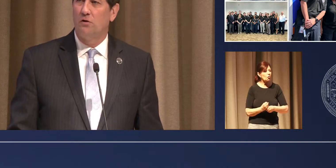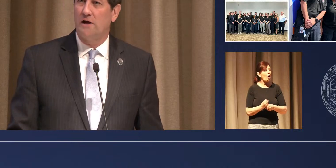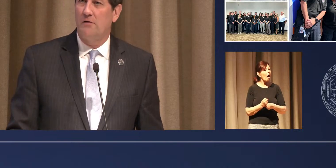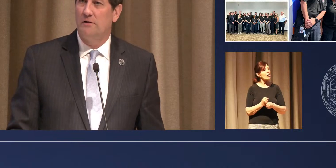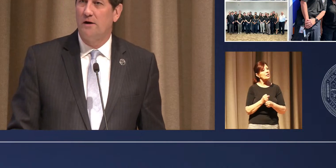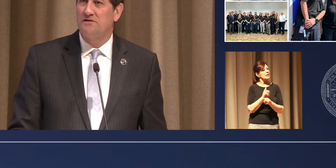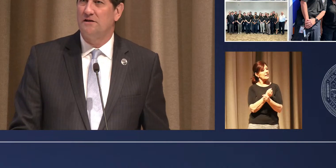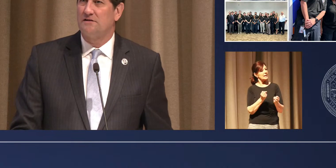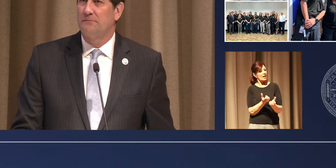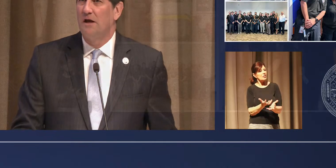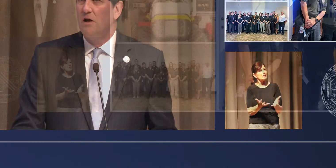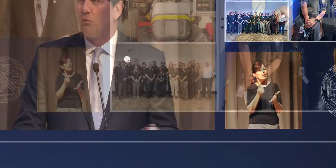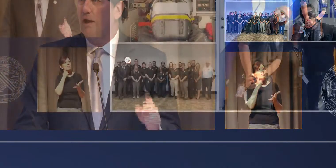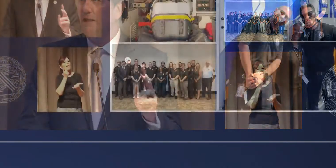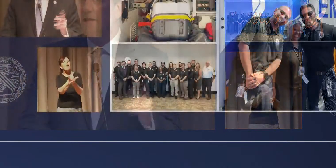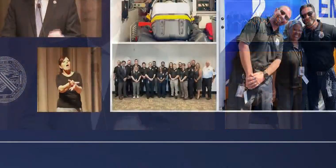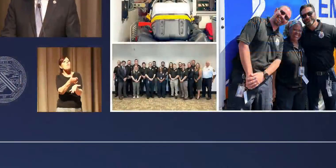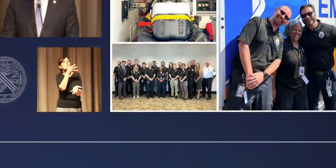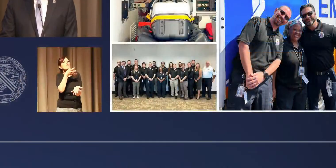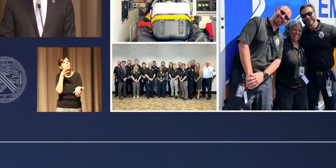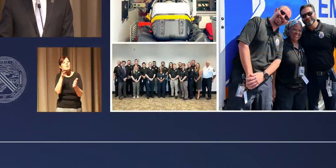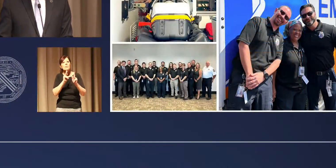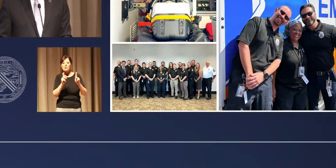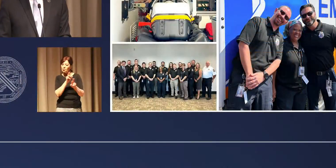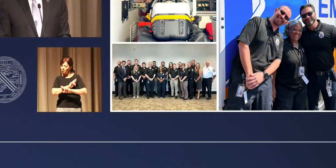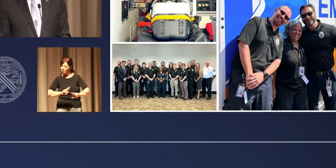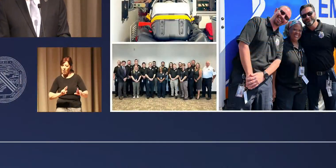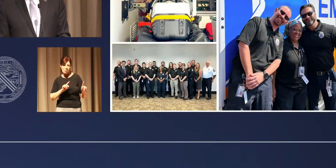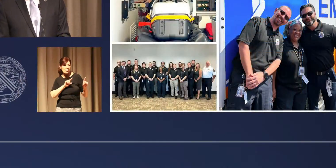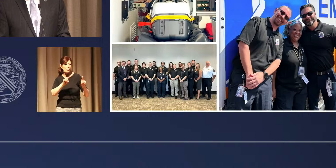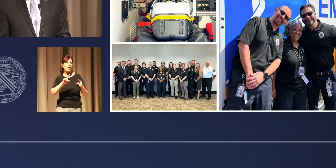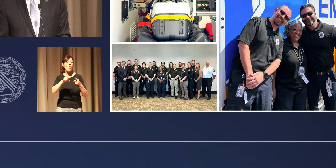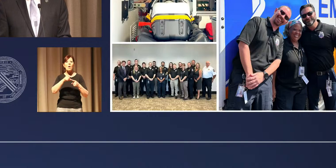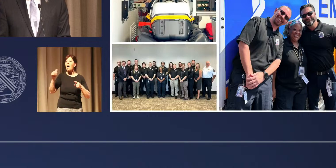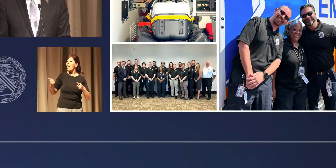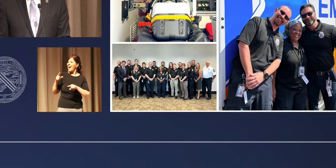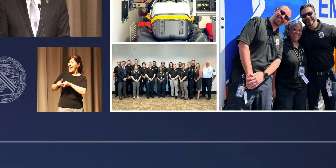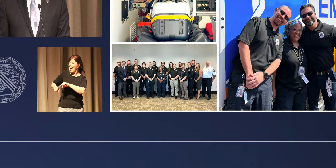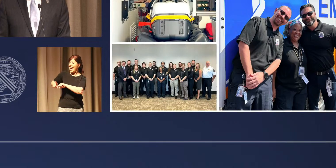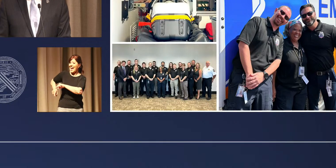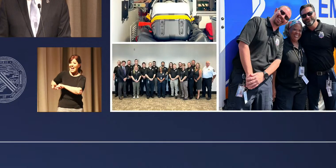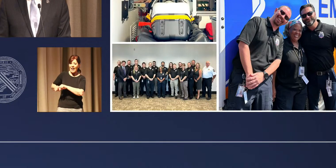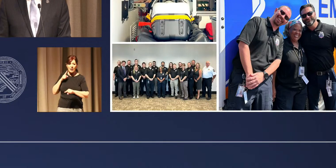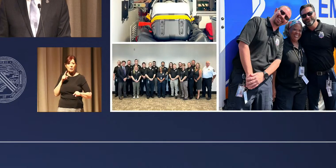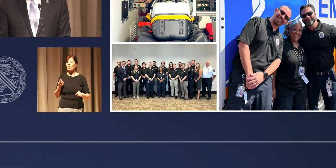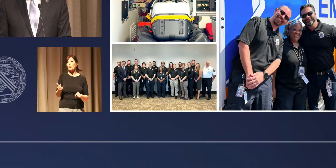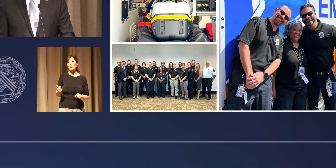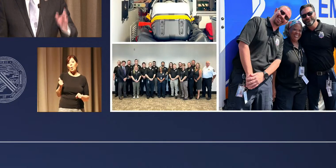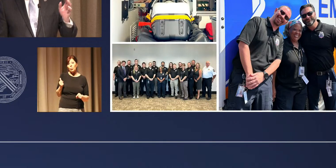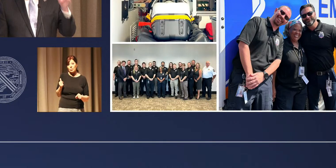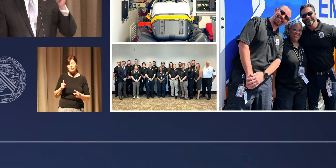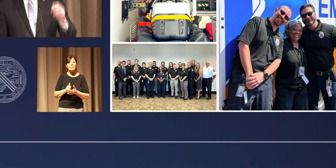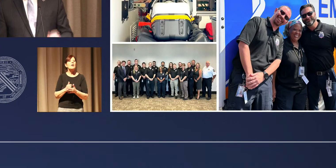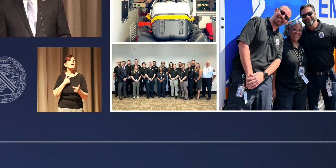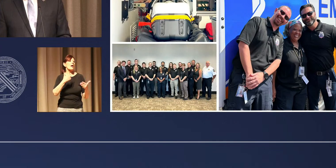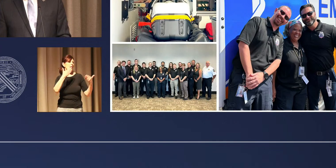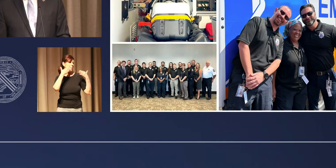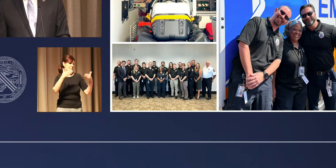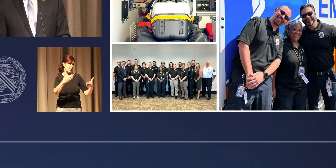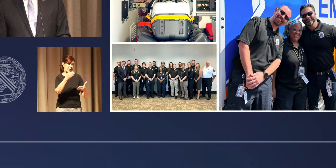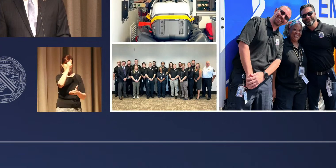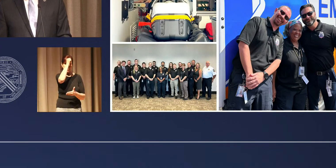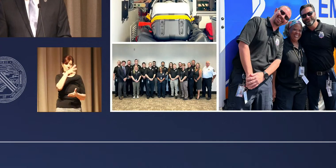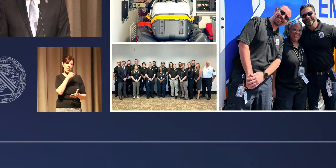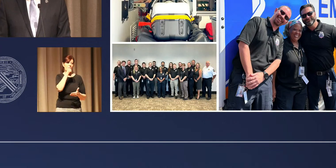for rural county residents, ready and able to respond when other agencies cannot or will not. I thank the men